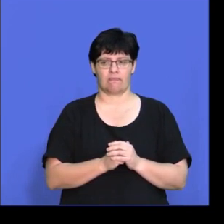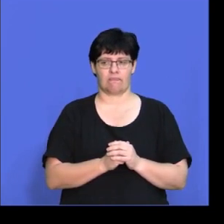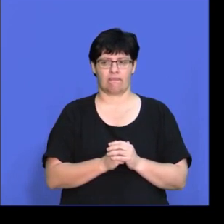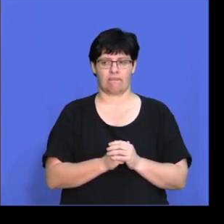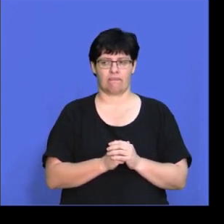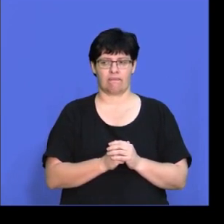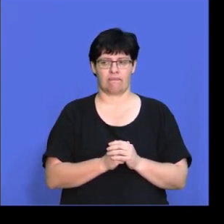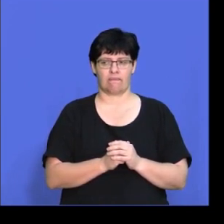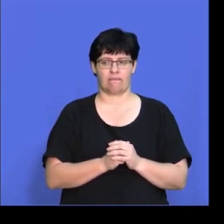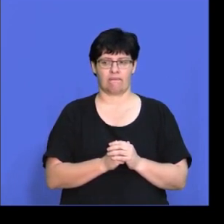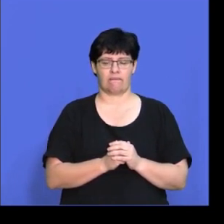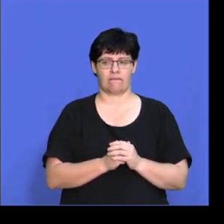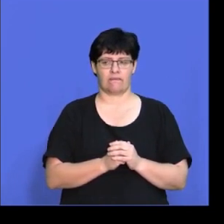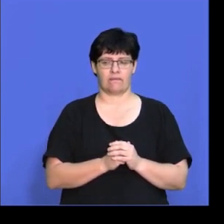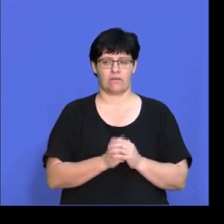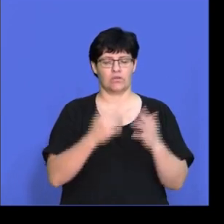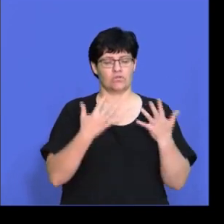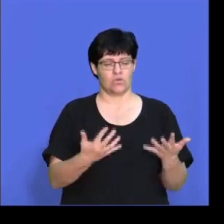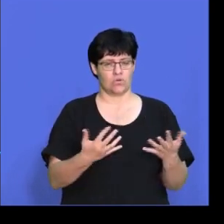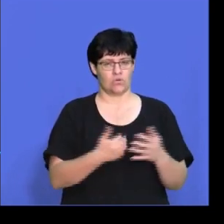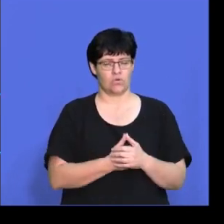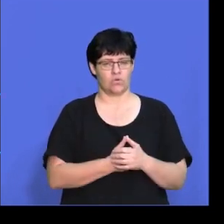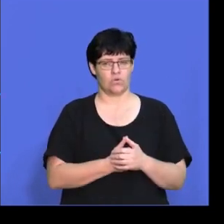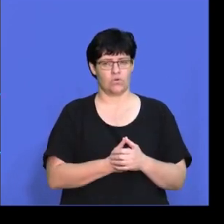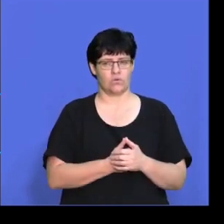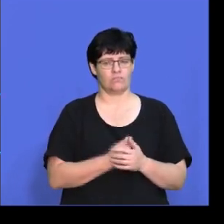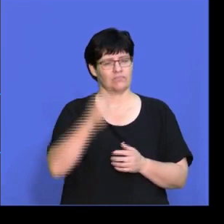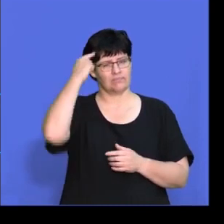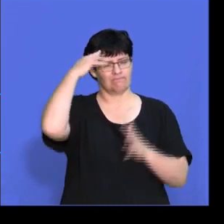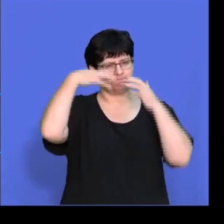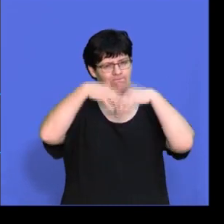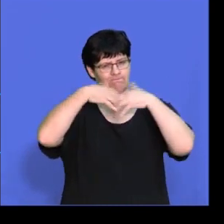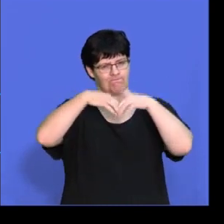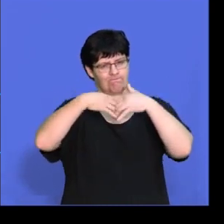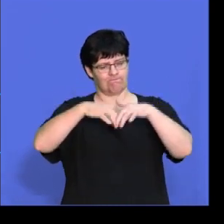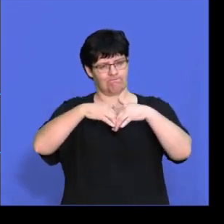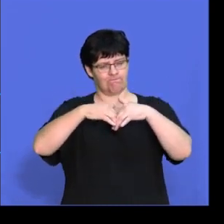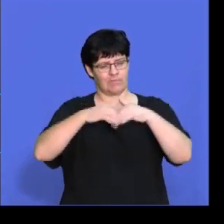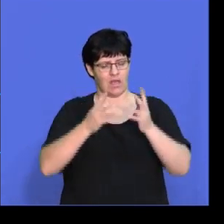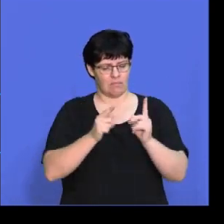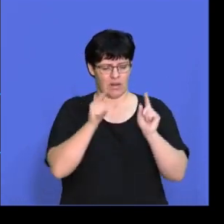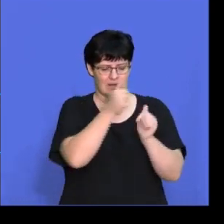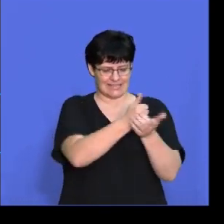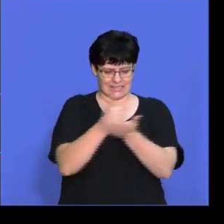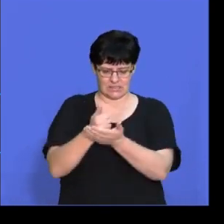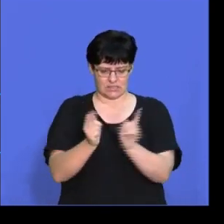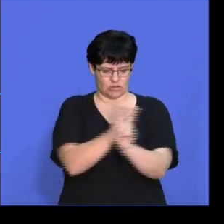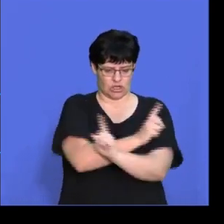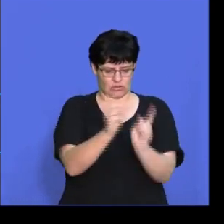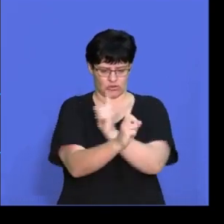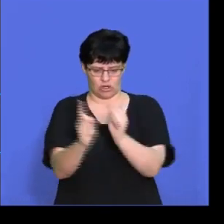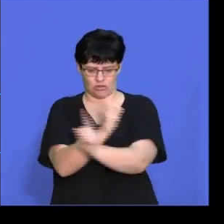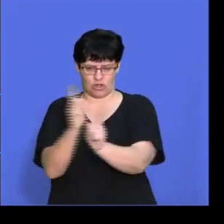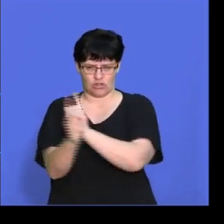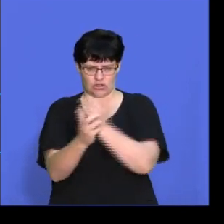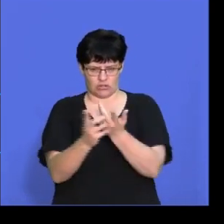That's 1, 2, 3, 4, 5, 6, 7. So let's think about in how many ways